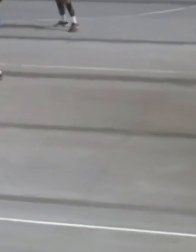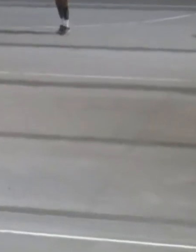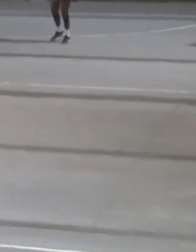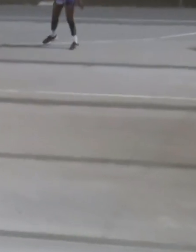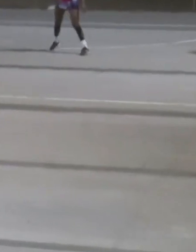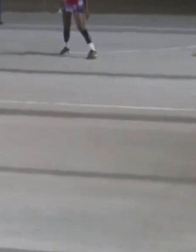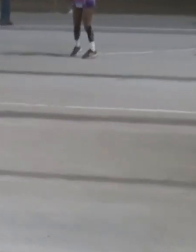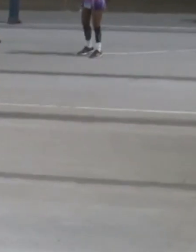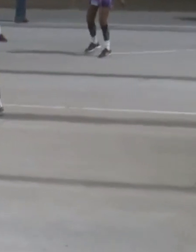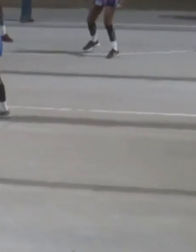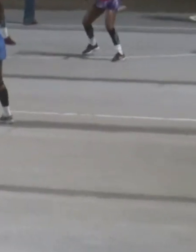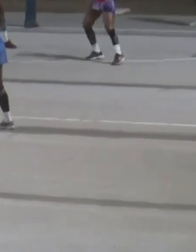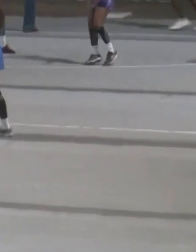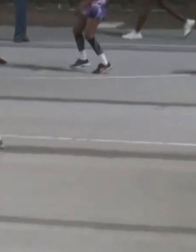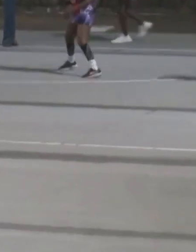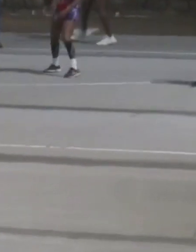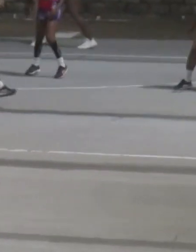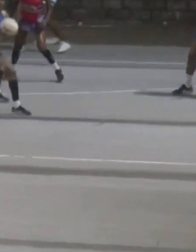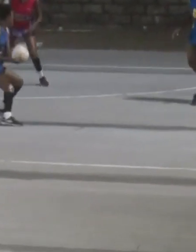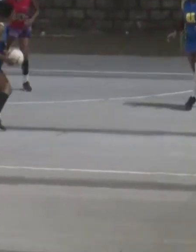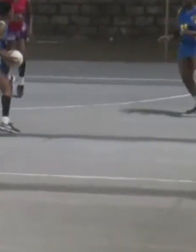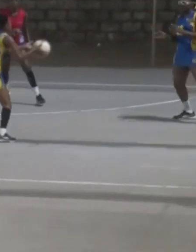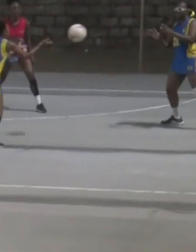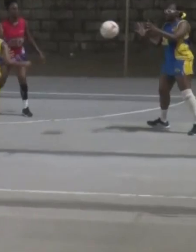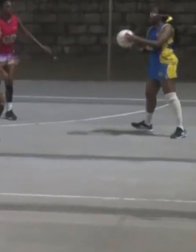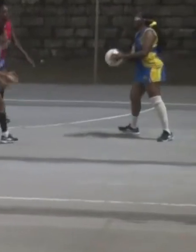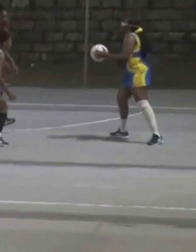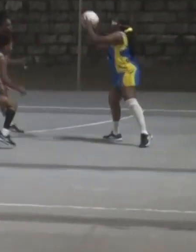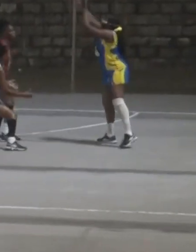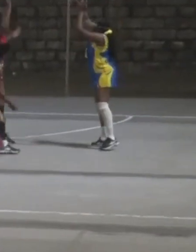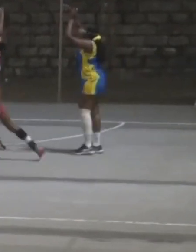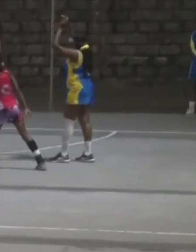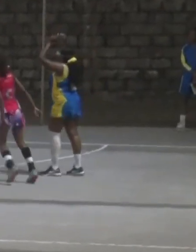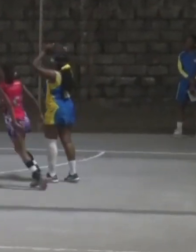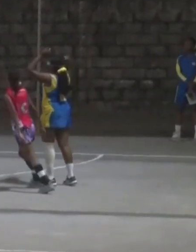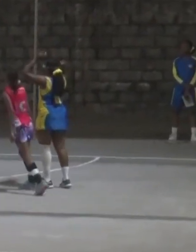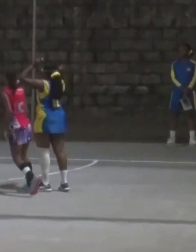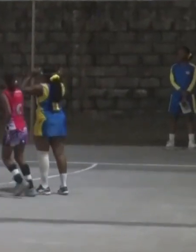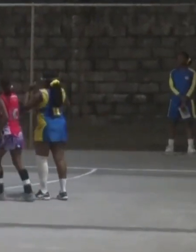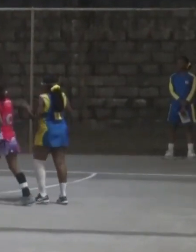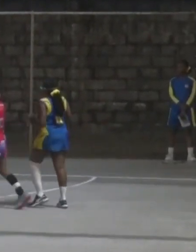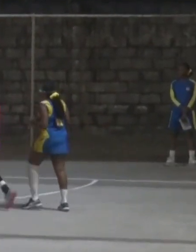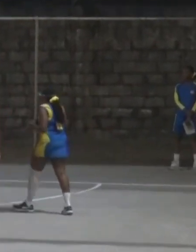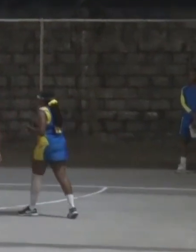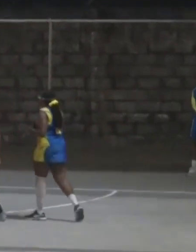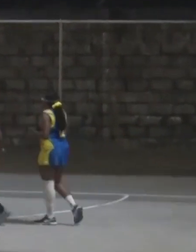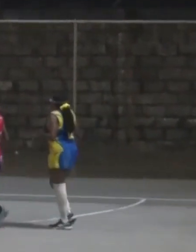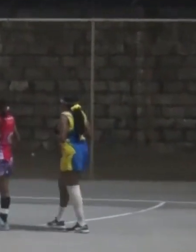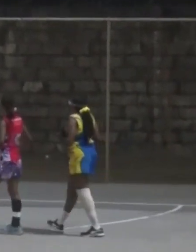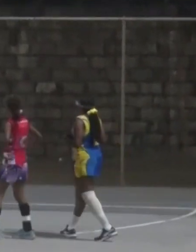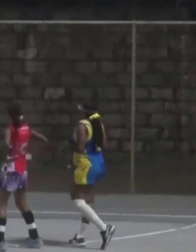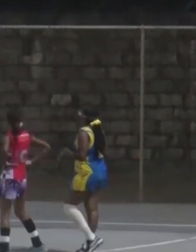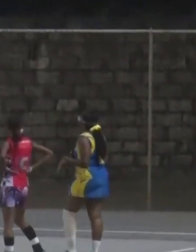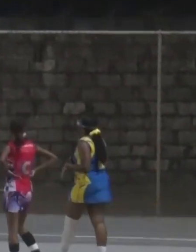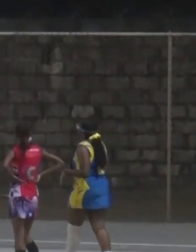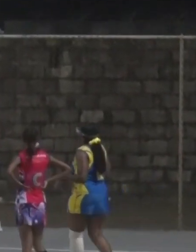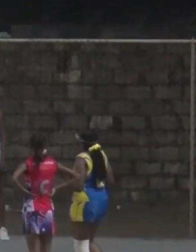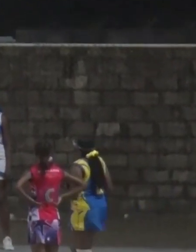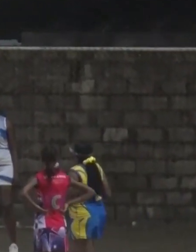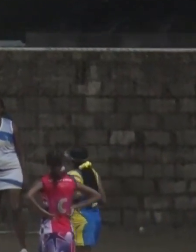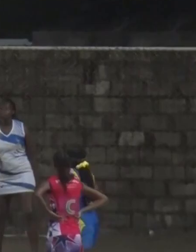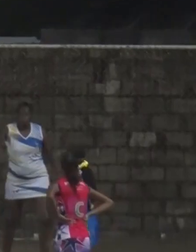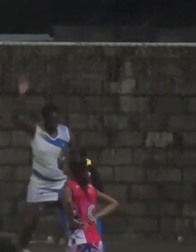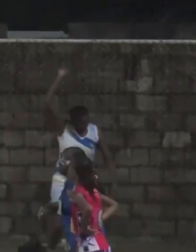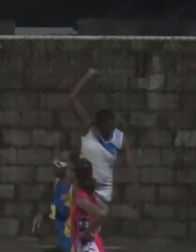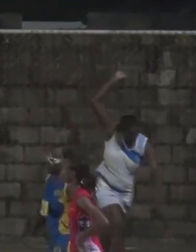Rangers increased their lead from 6-11 in the second quarter. The combination of Nikita Payne and Waldron was effective.